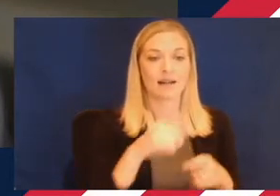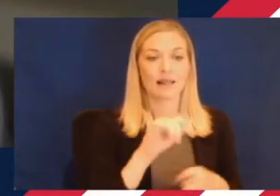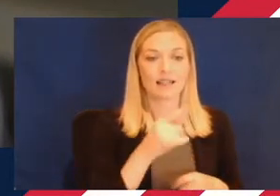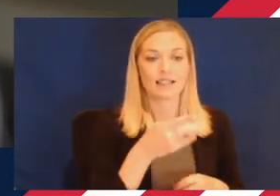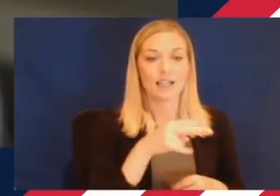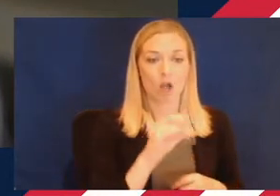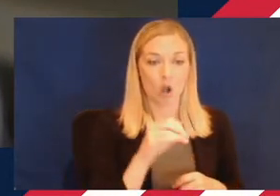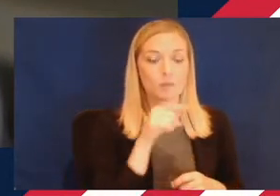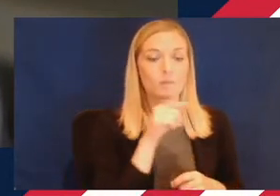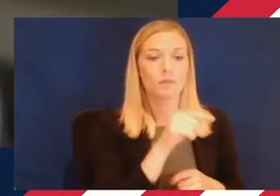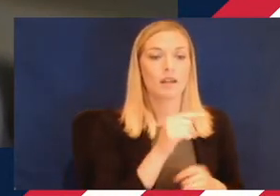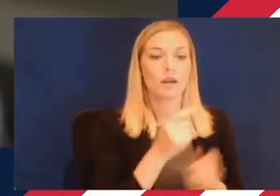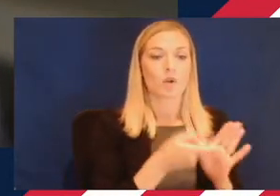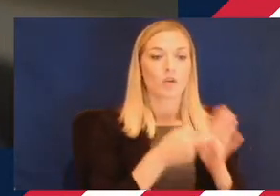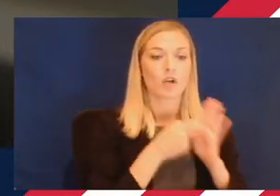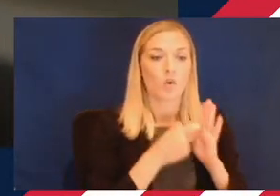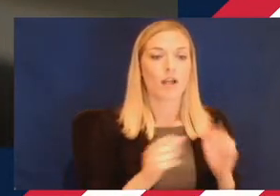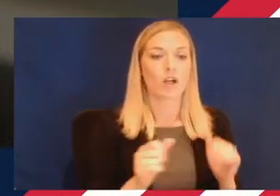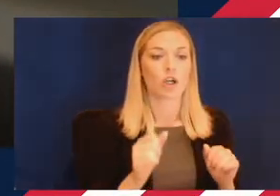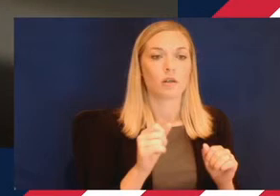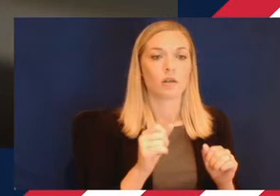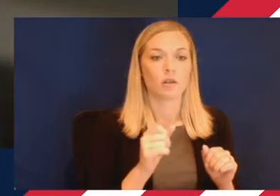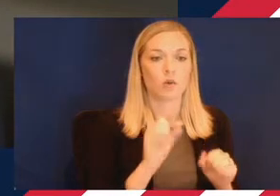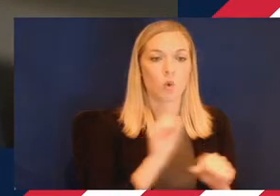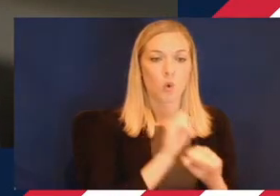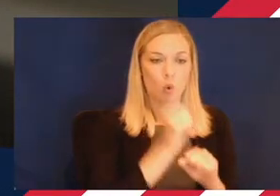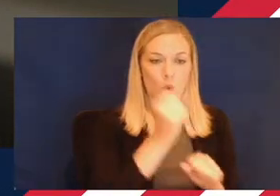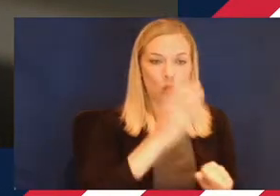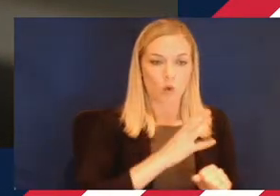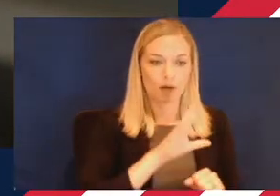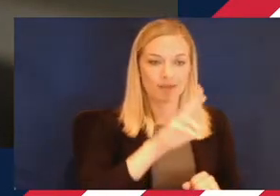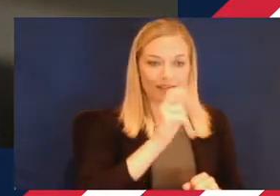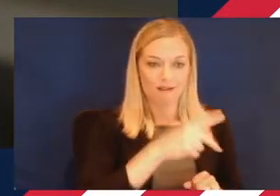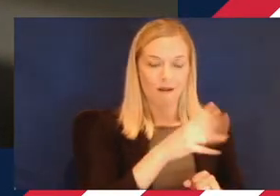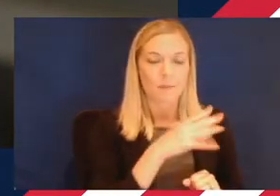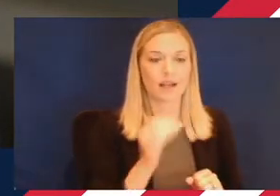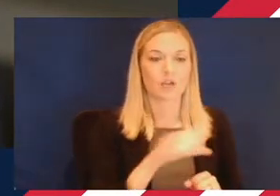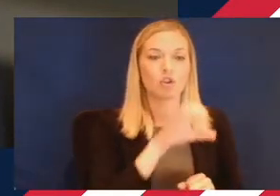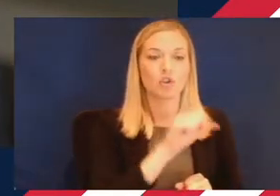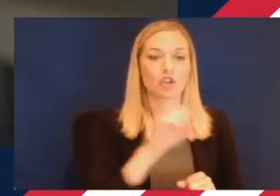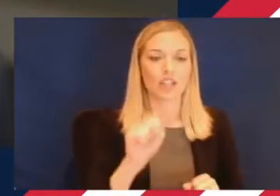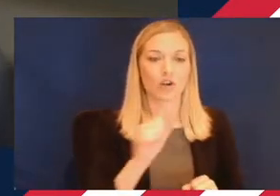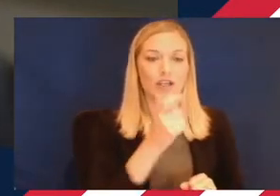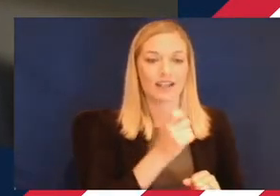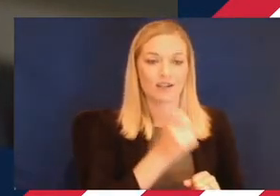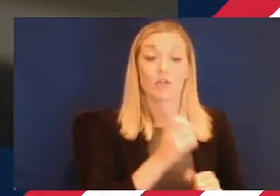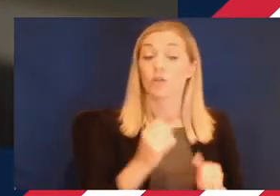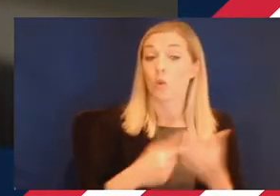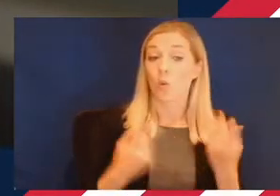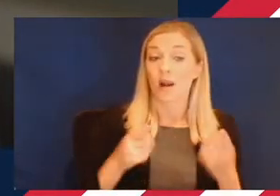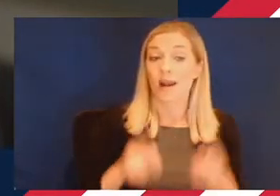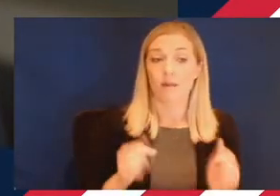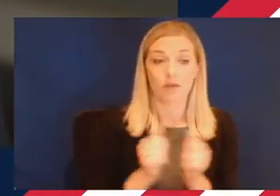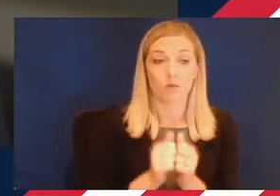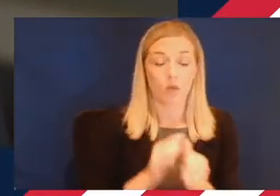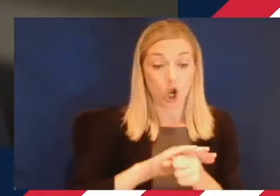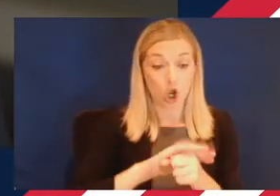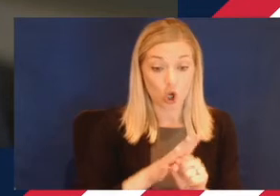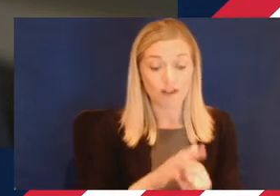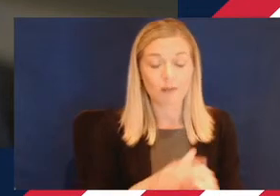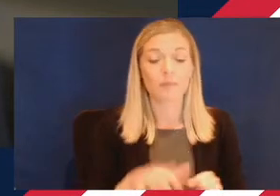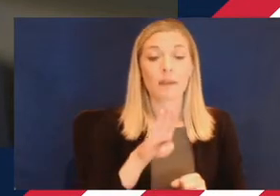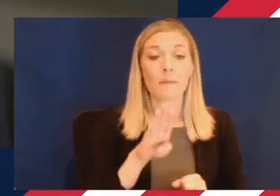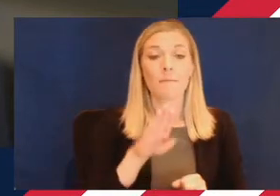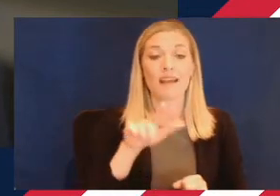employer contributions to Social Security, and pensions. So what happened at COVID? Well, BLS reported Black unemployment at